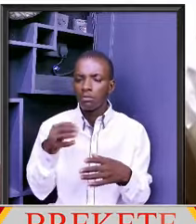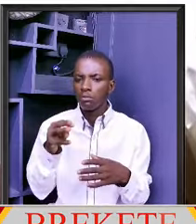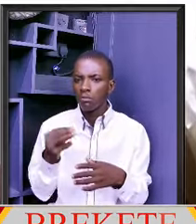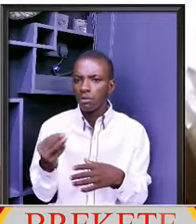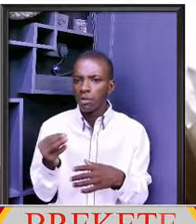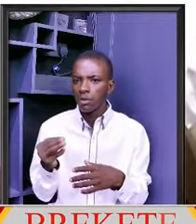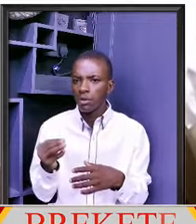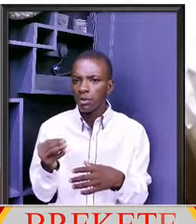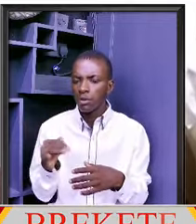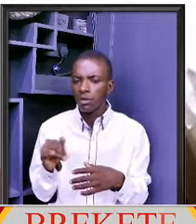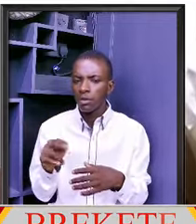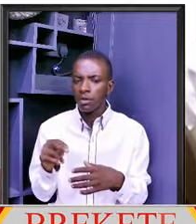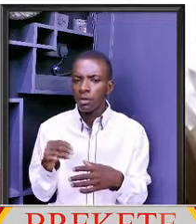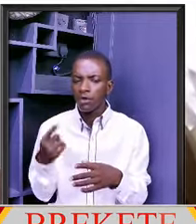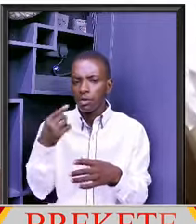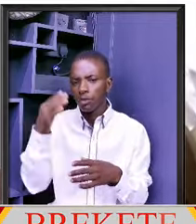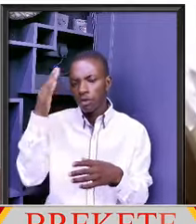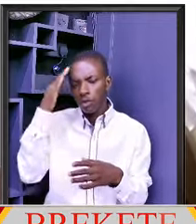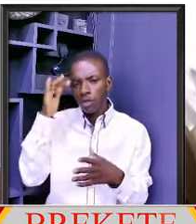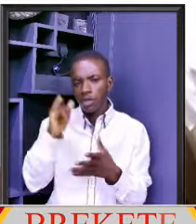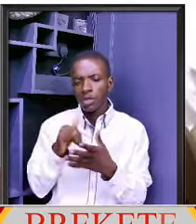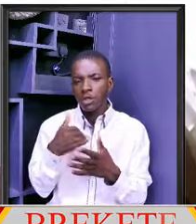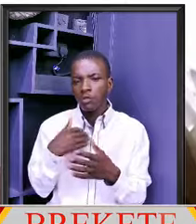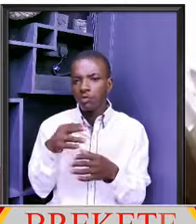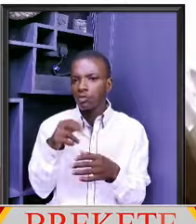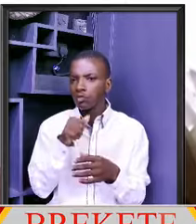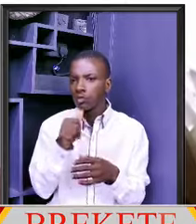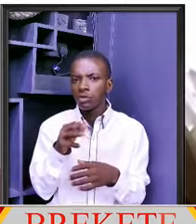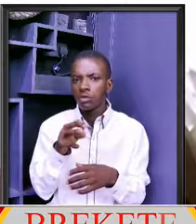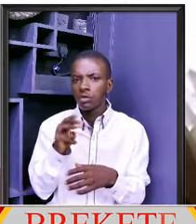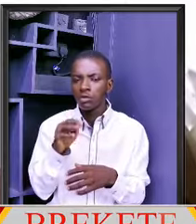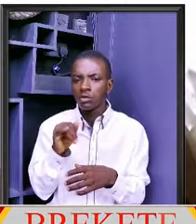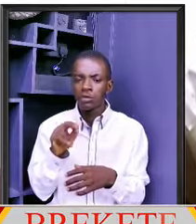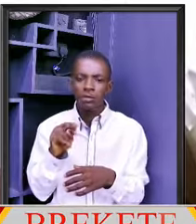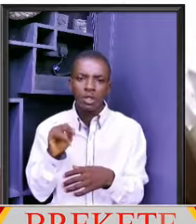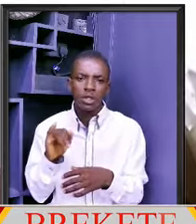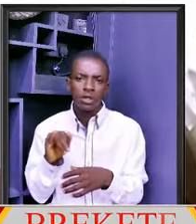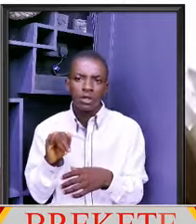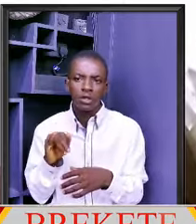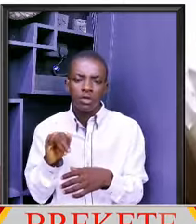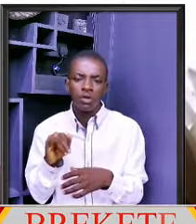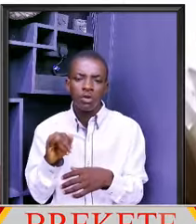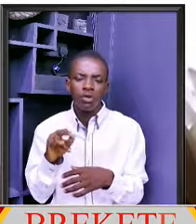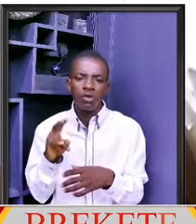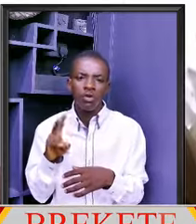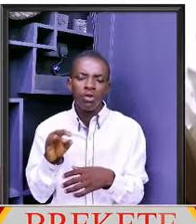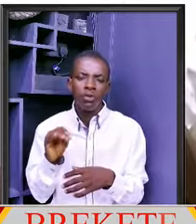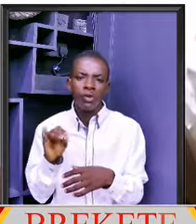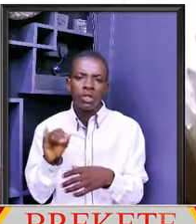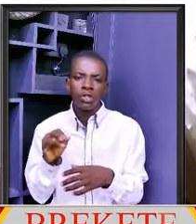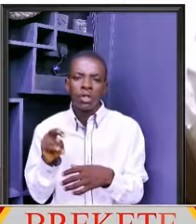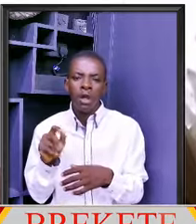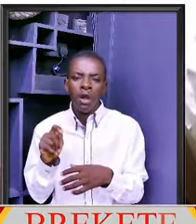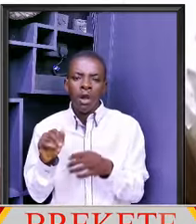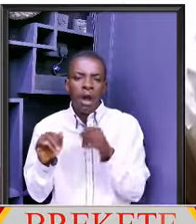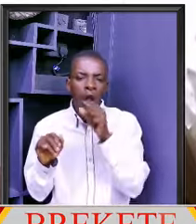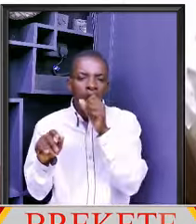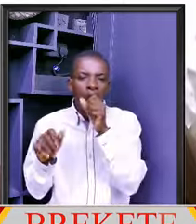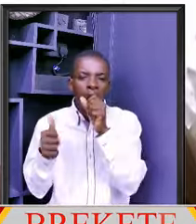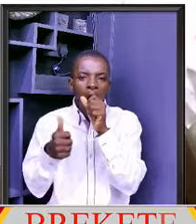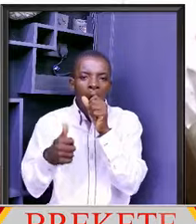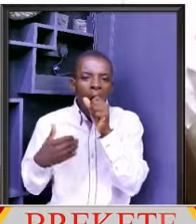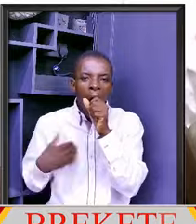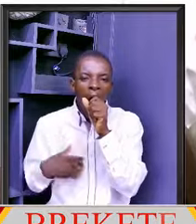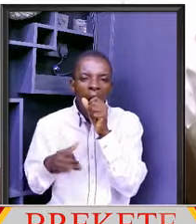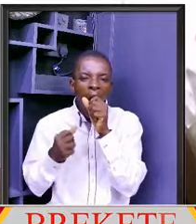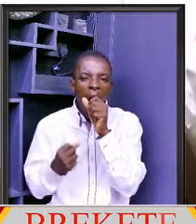said, from the knowledge I have, there's nothing like mini convention. Convention. And if convention are convention,